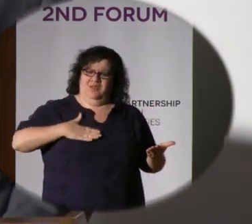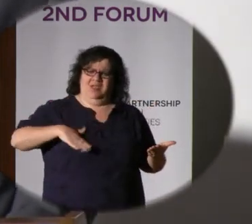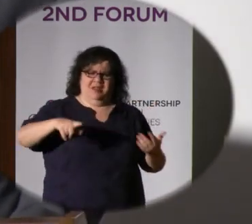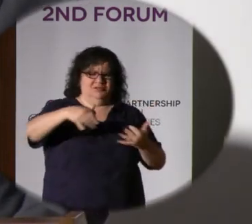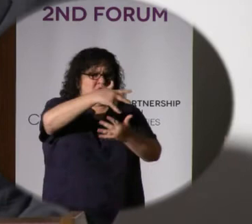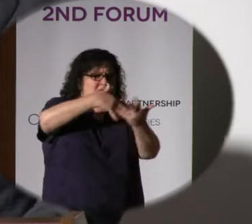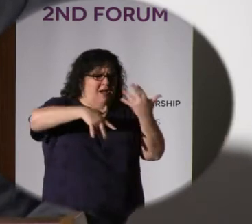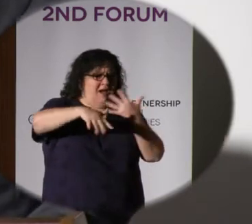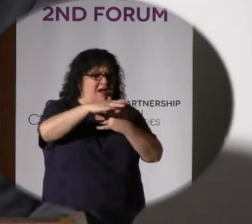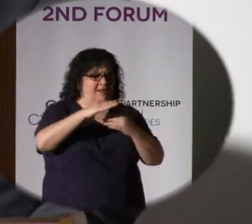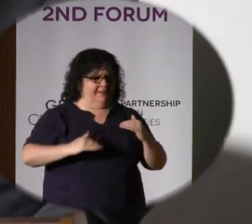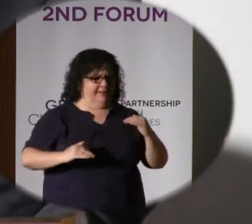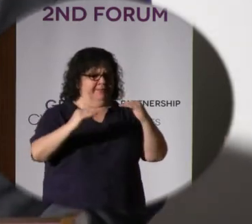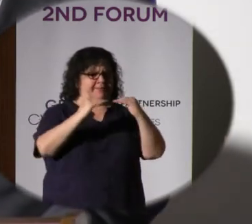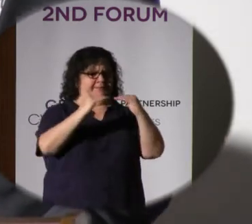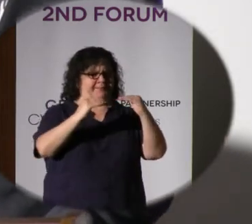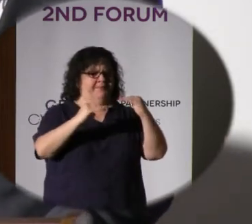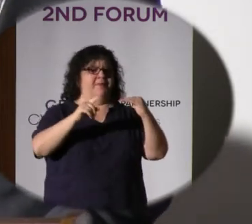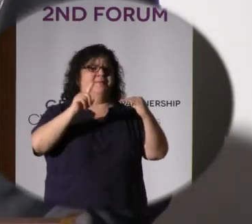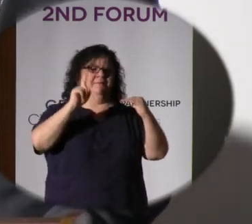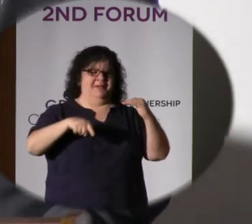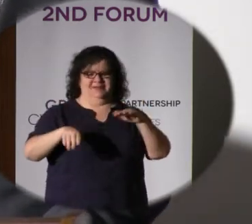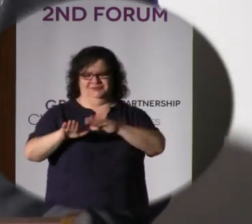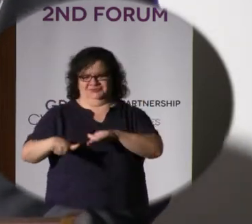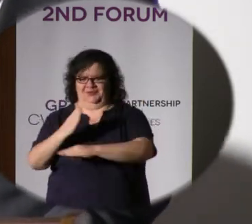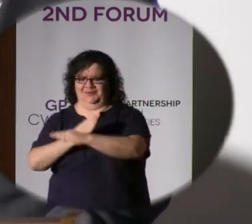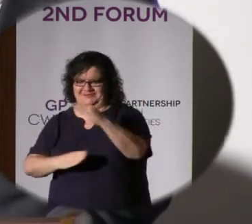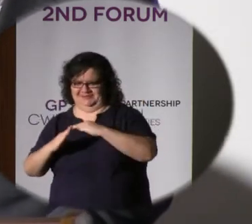The partnership that we all are so